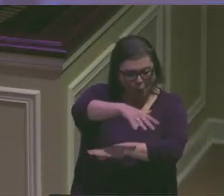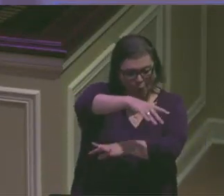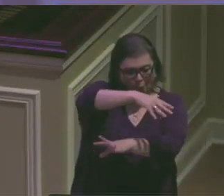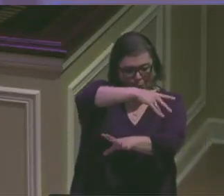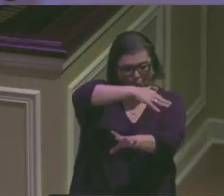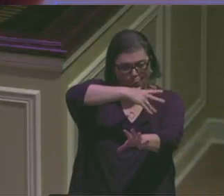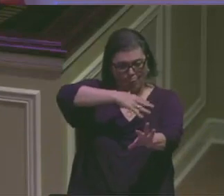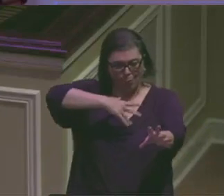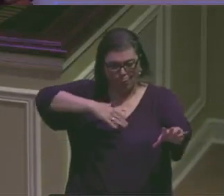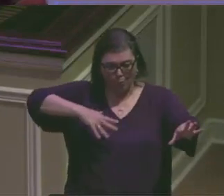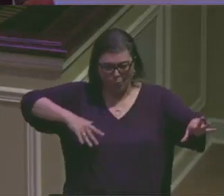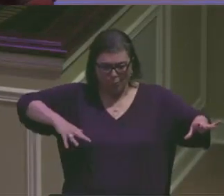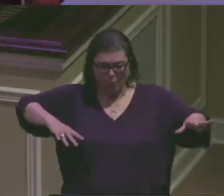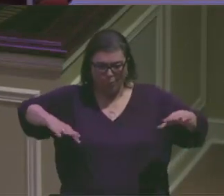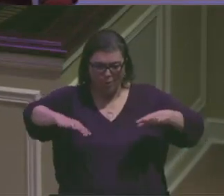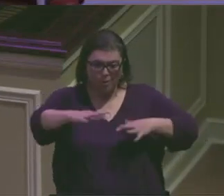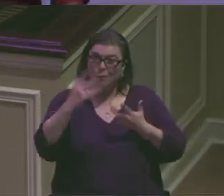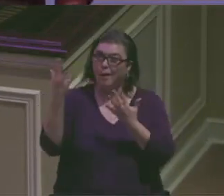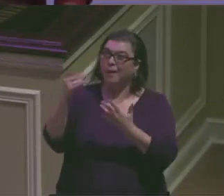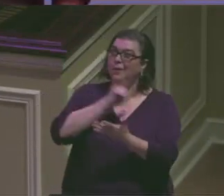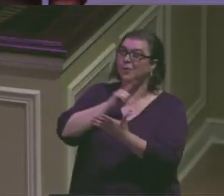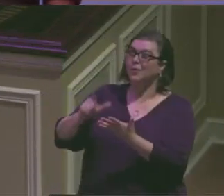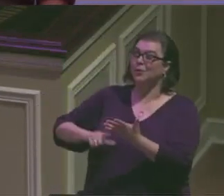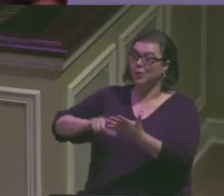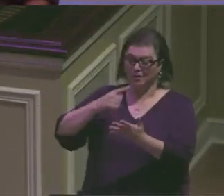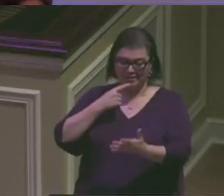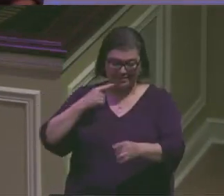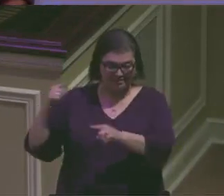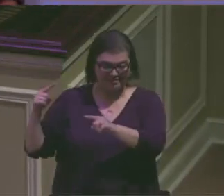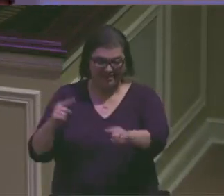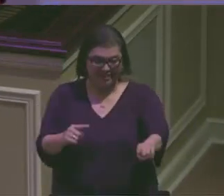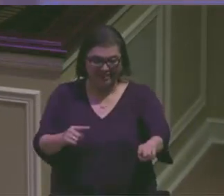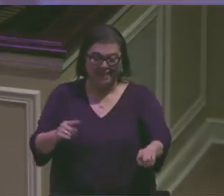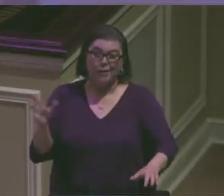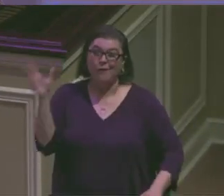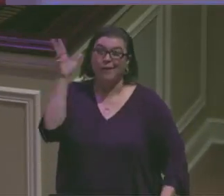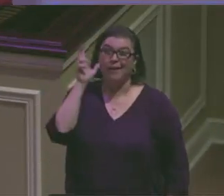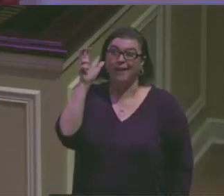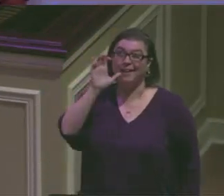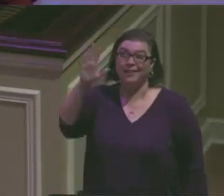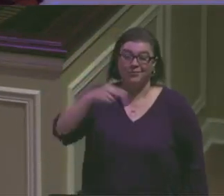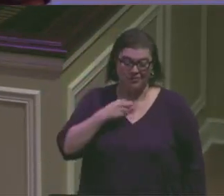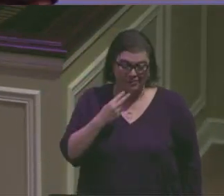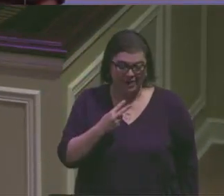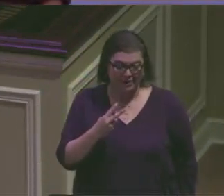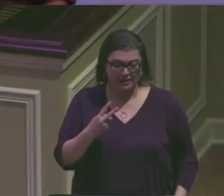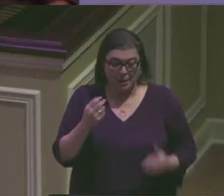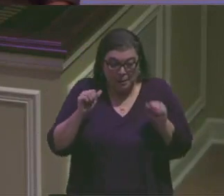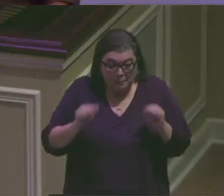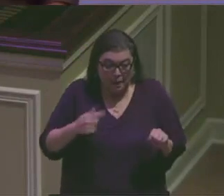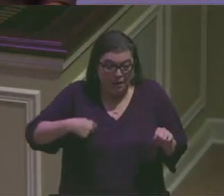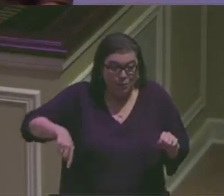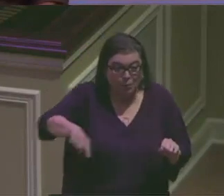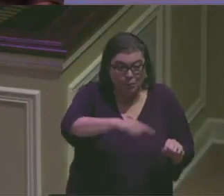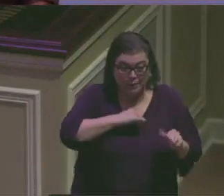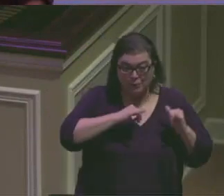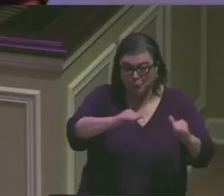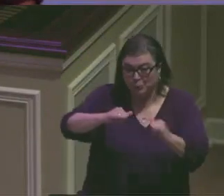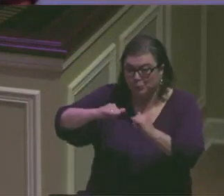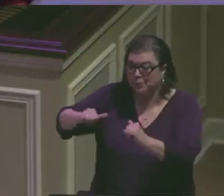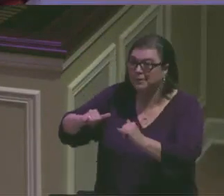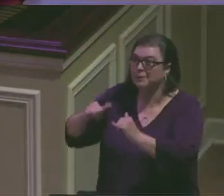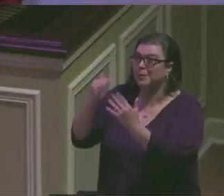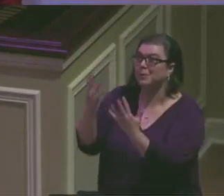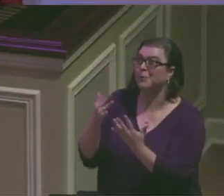to release them, waiting to hear His voice. And may we be waiting to hear His